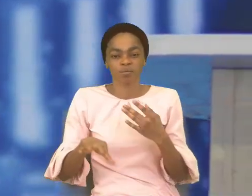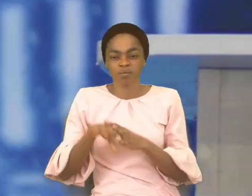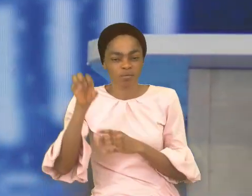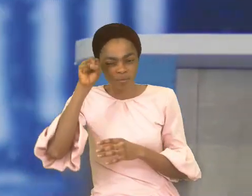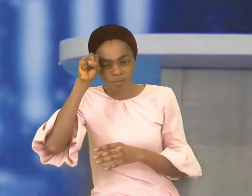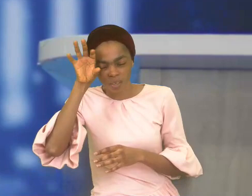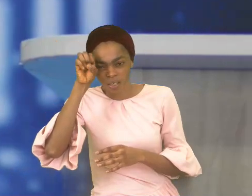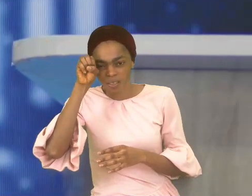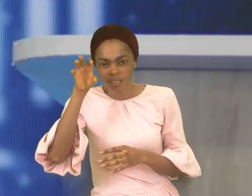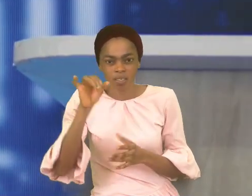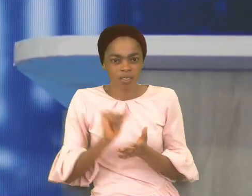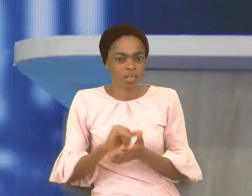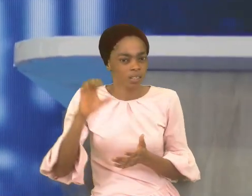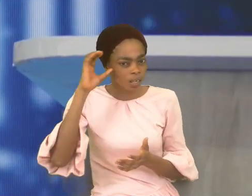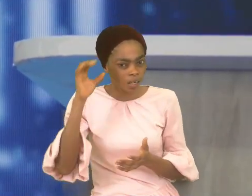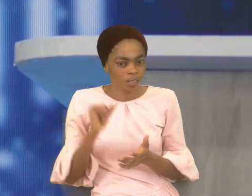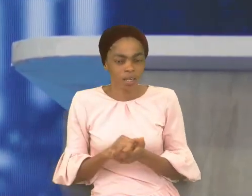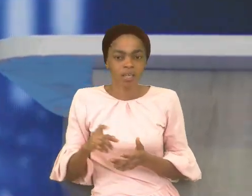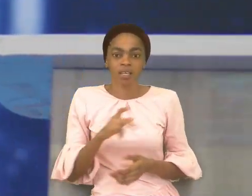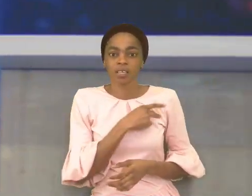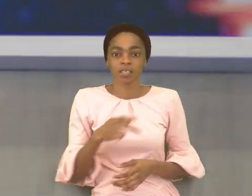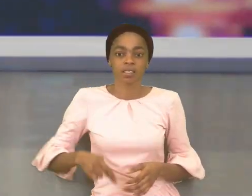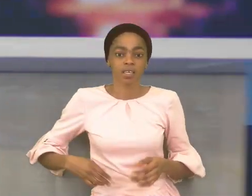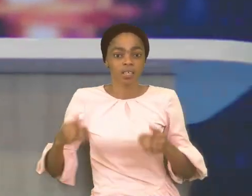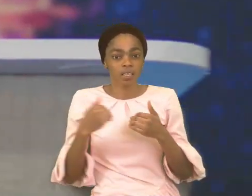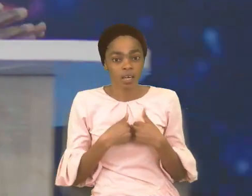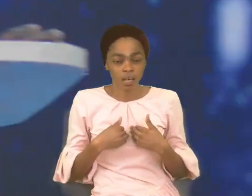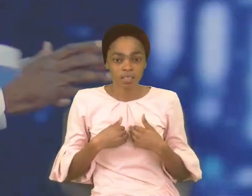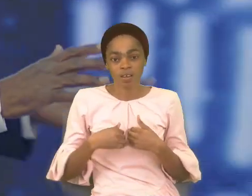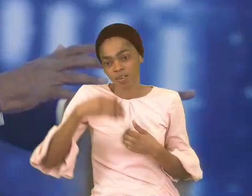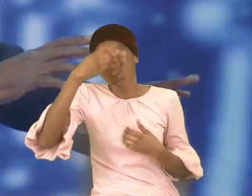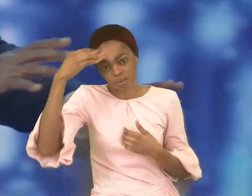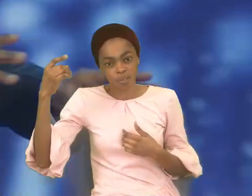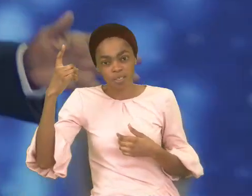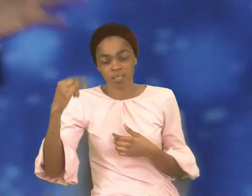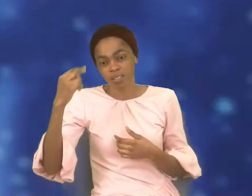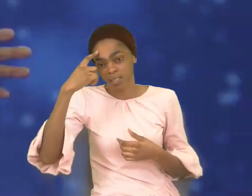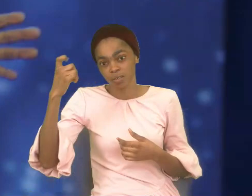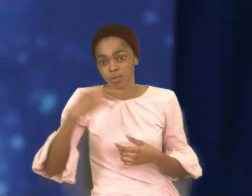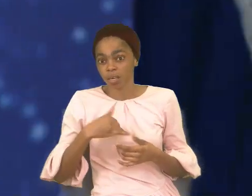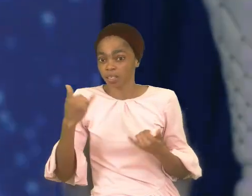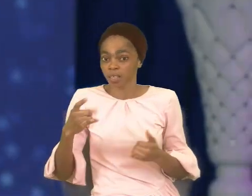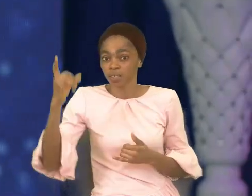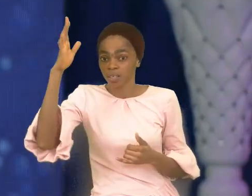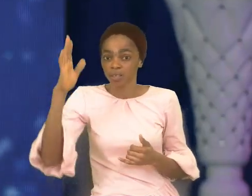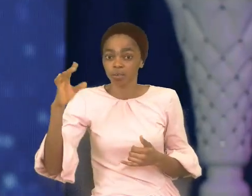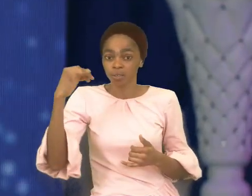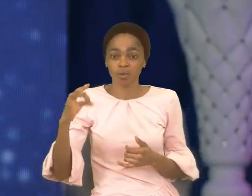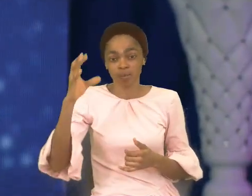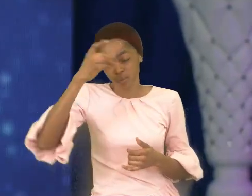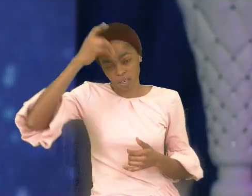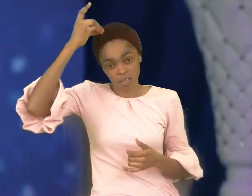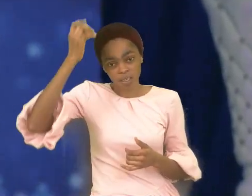his dream, and now the God of Daniel was able to reveal that all of them, without